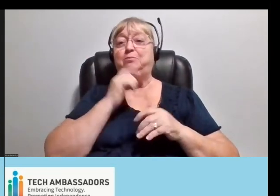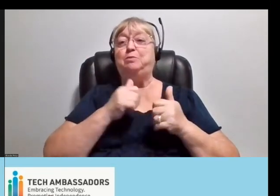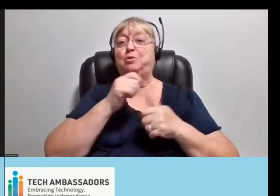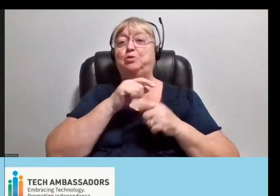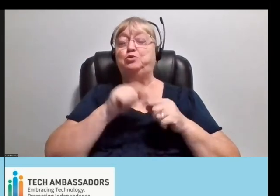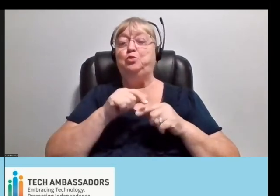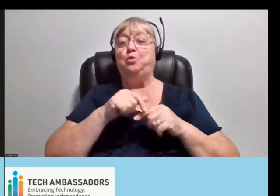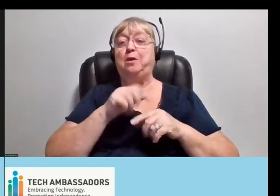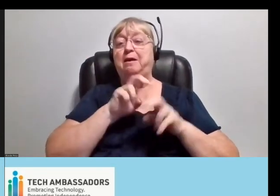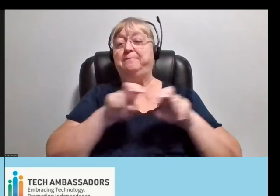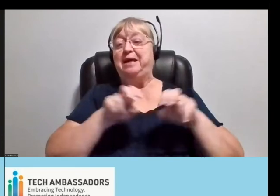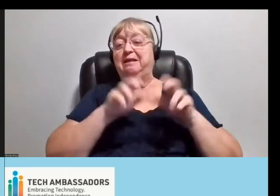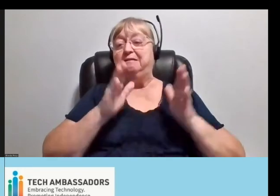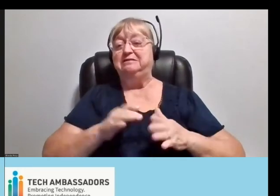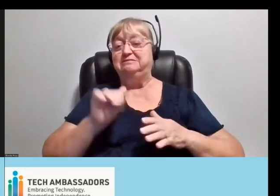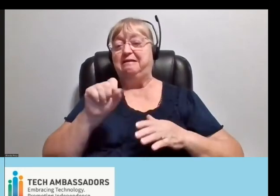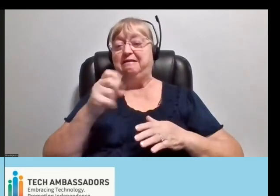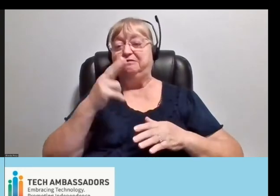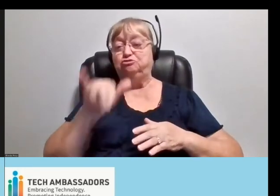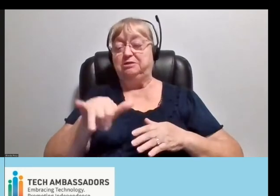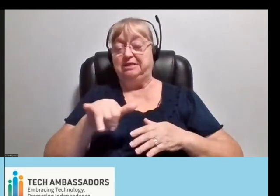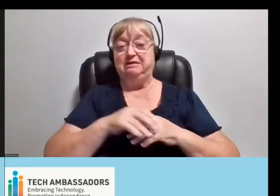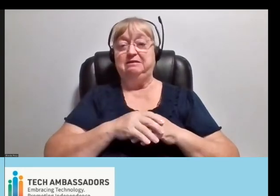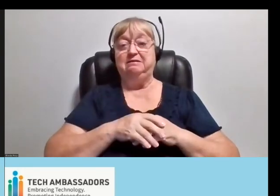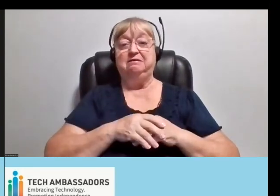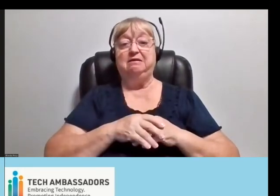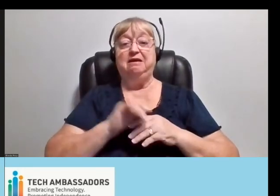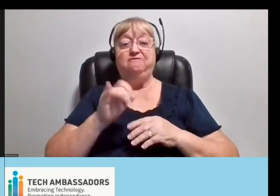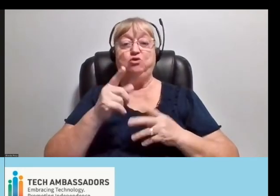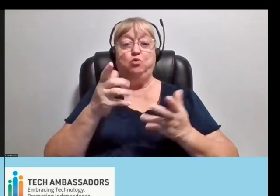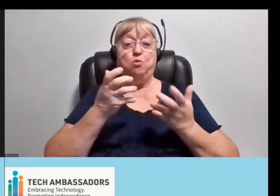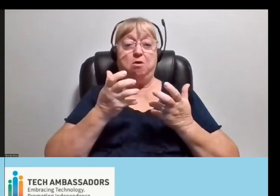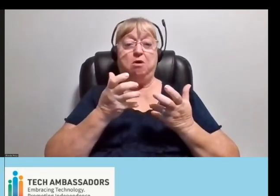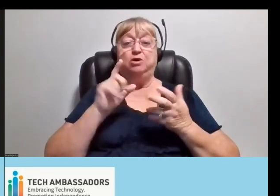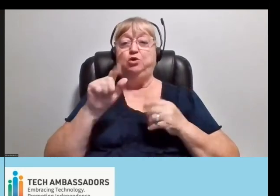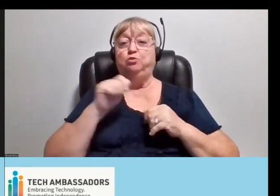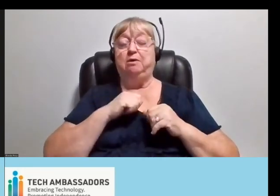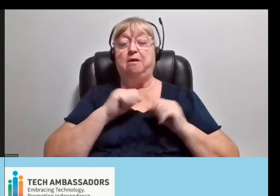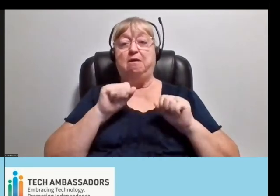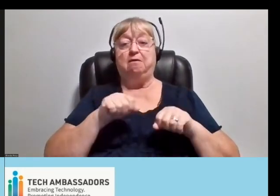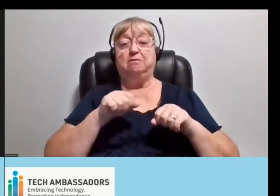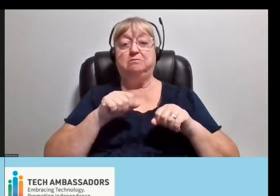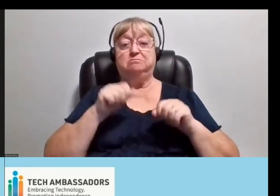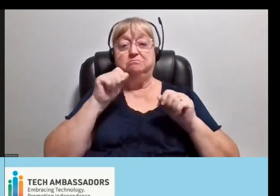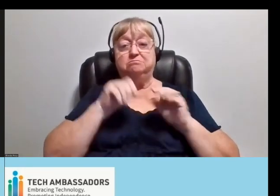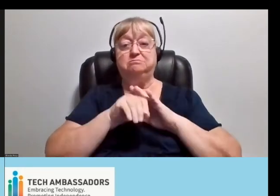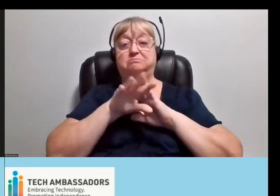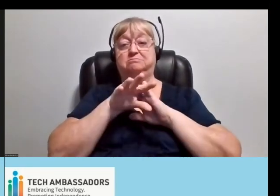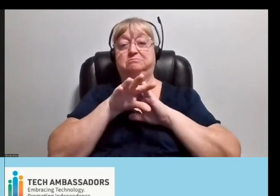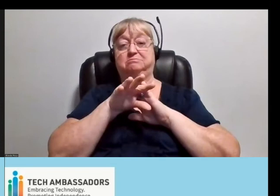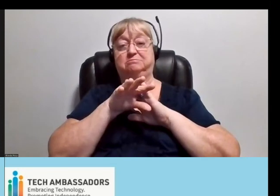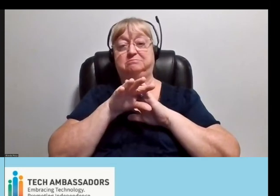Ashley. And if you'd like, you can turn your camera on